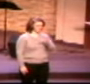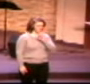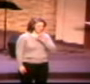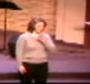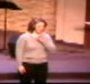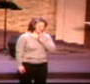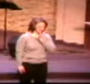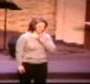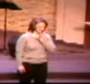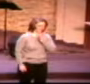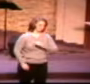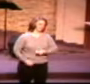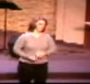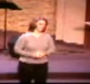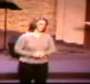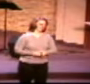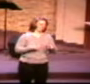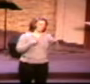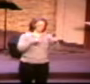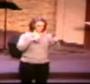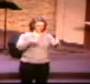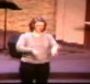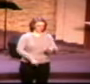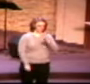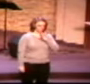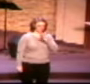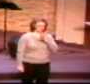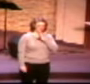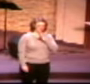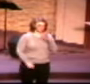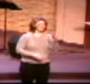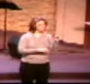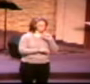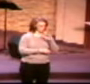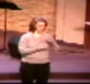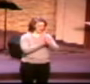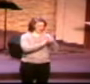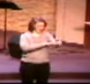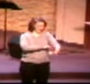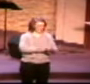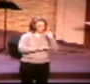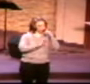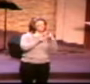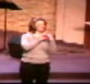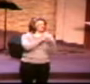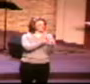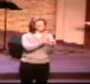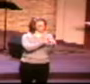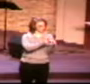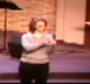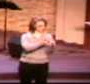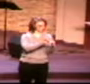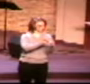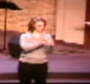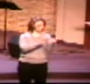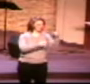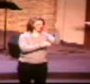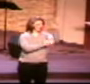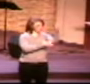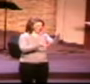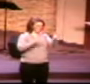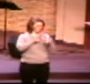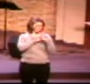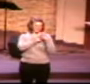speaks. When someone speaks, there is an invitation for relationship. And God